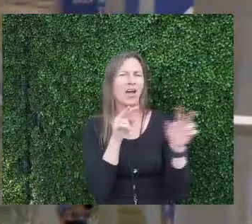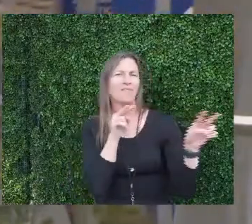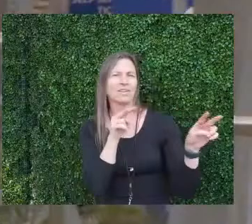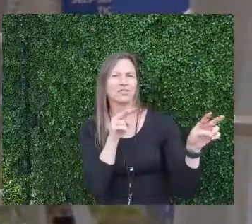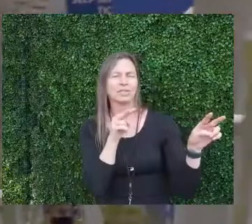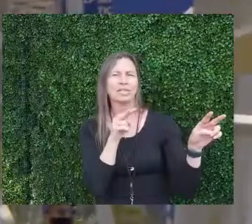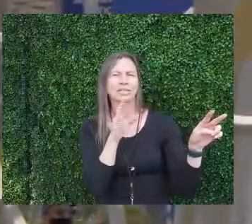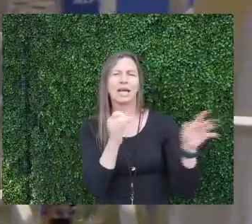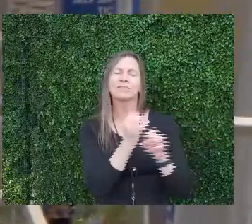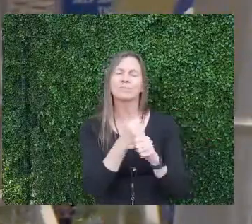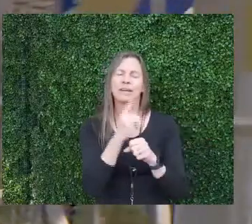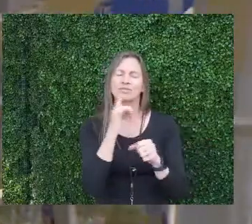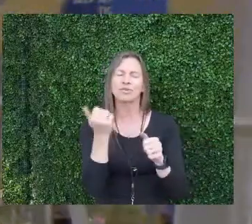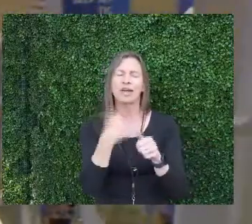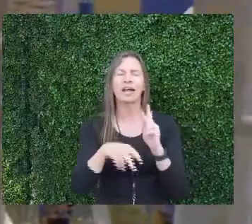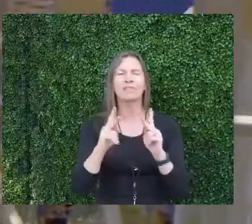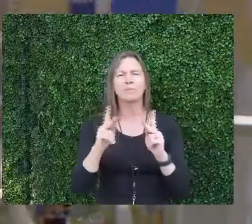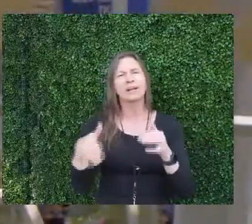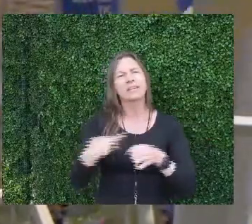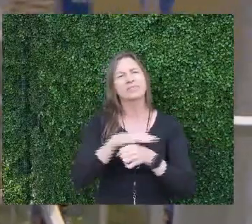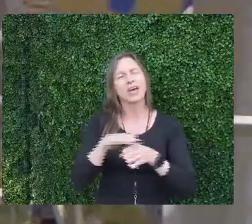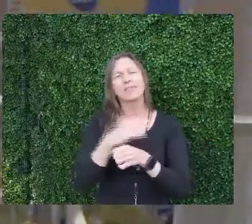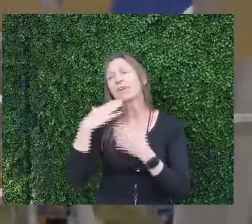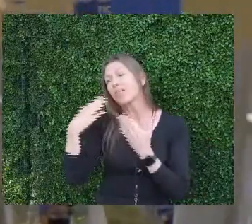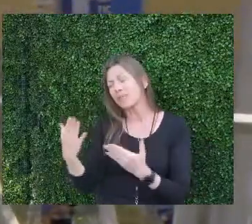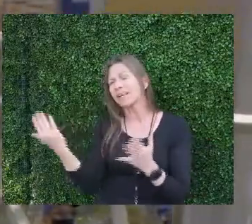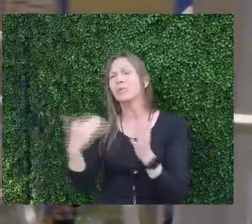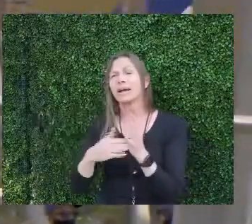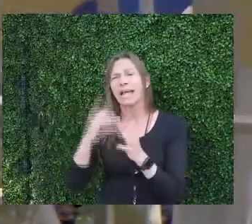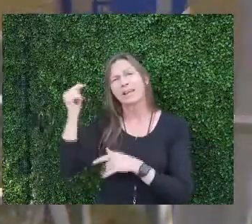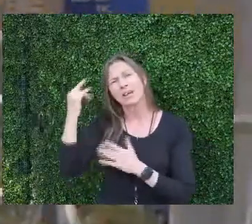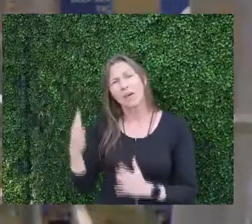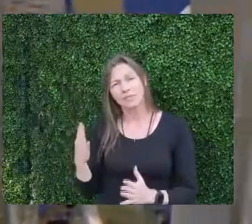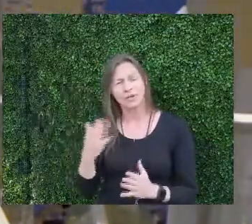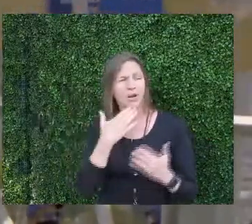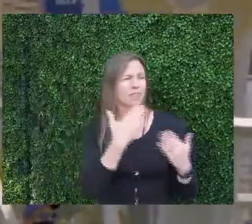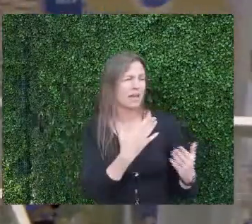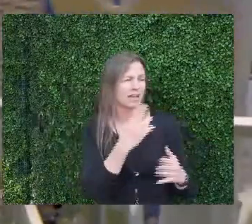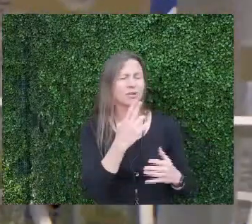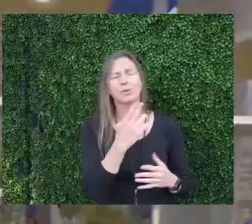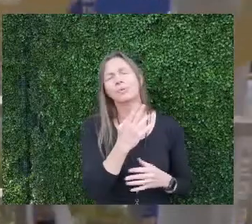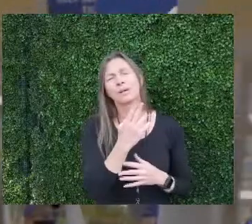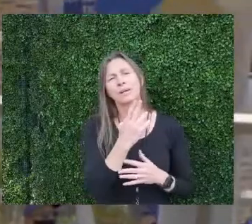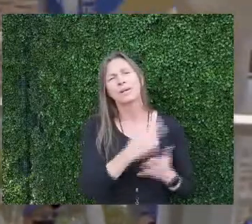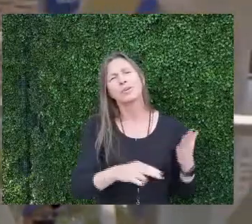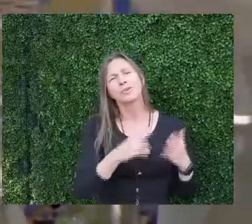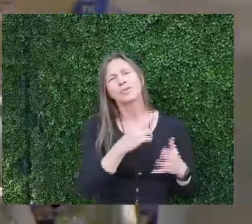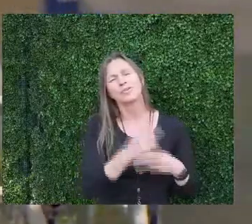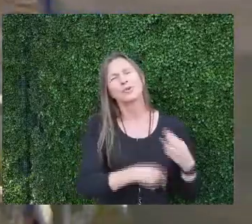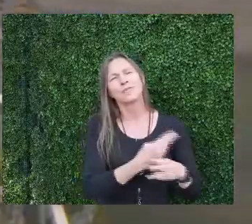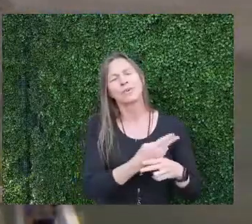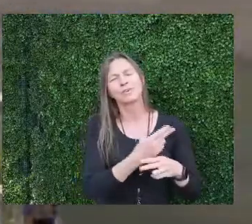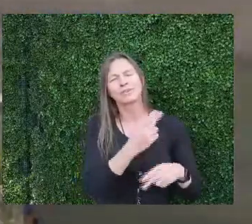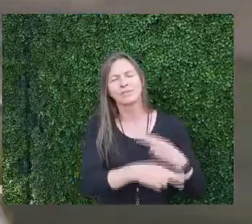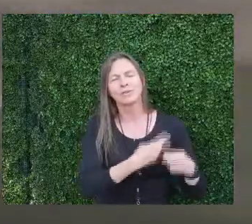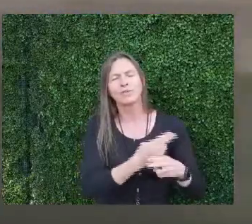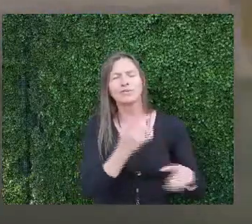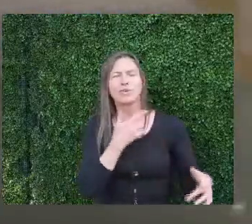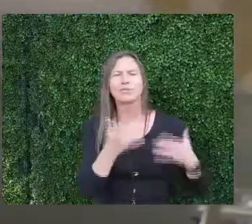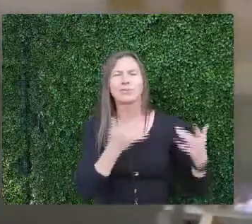to make sure that everyone is covered. Thank you again, Governor. Thank you, Universal Studios. And I have the pleasure of introducing Senator